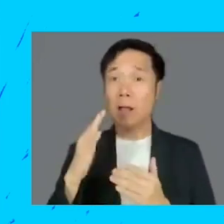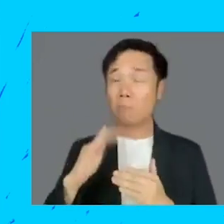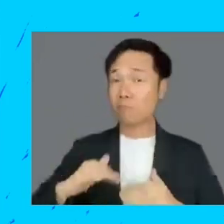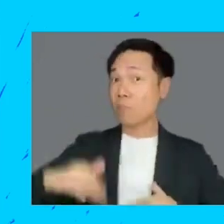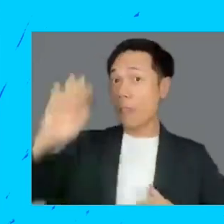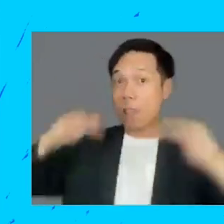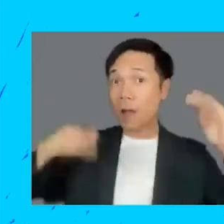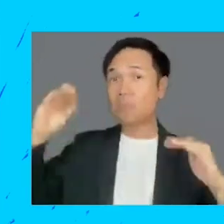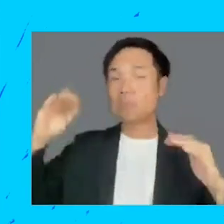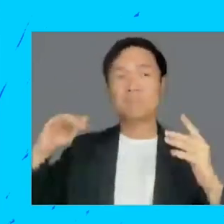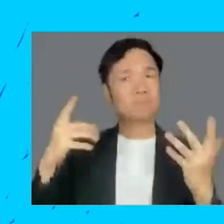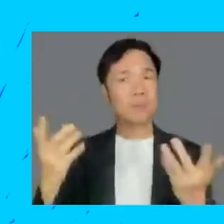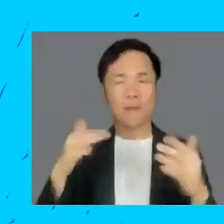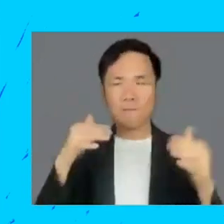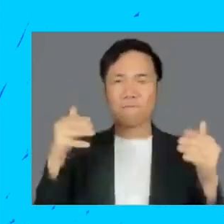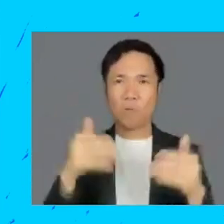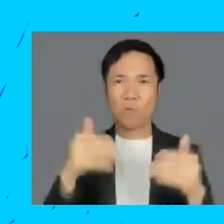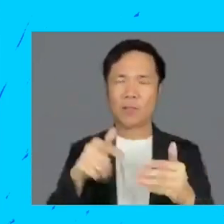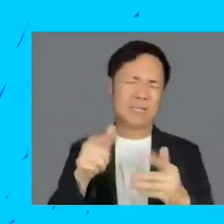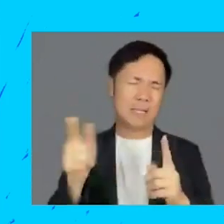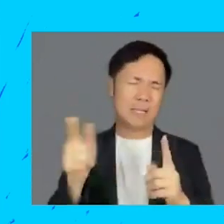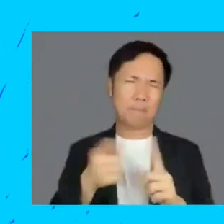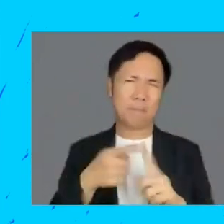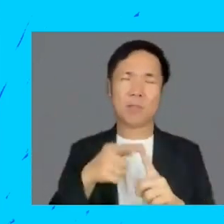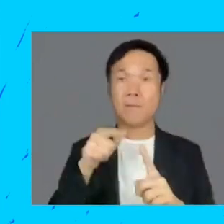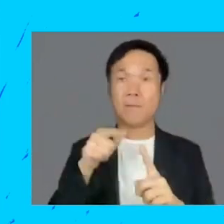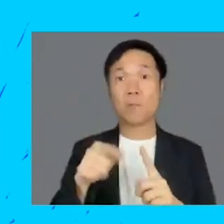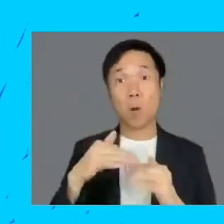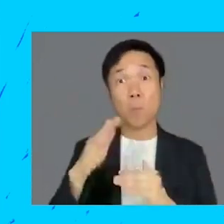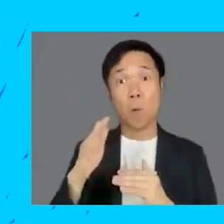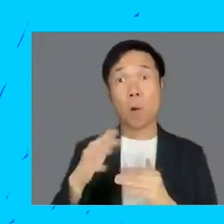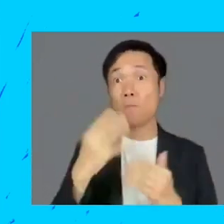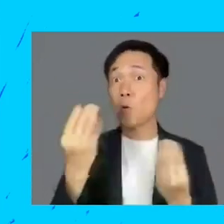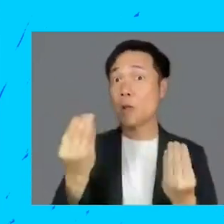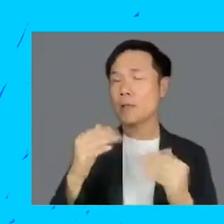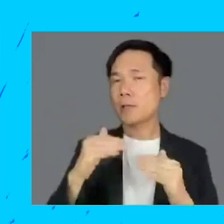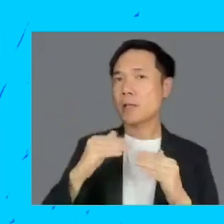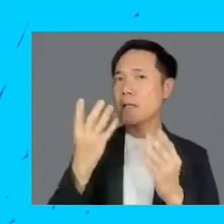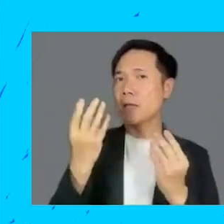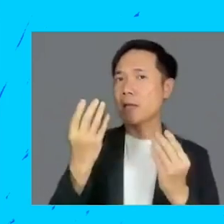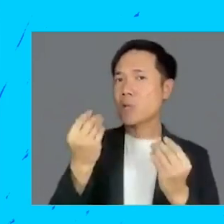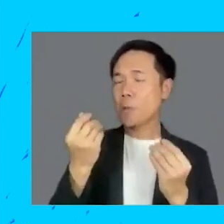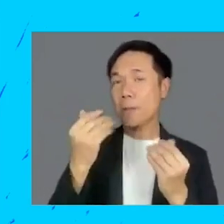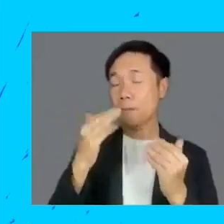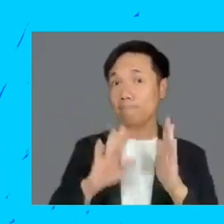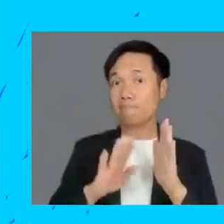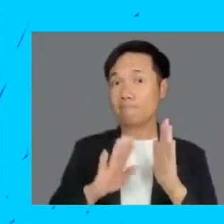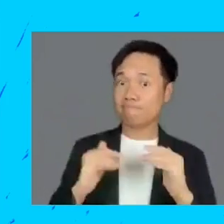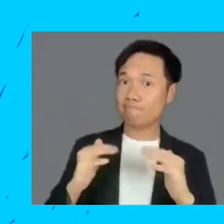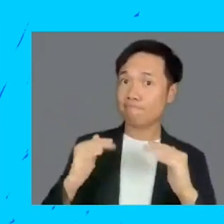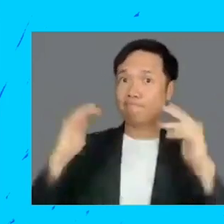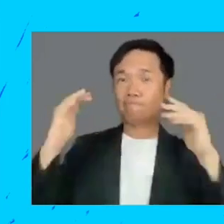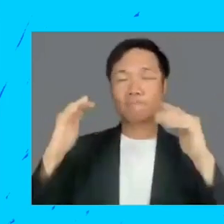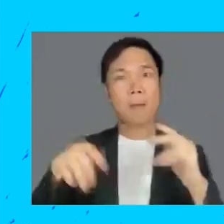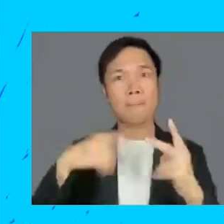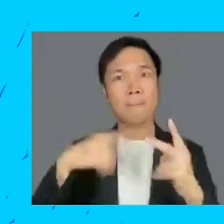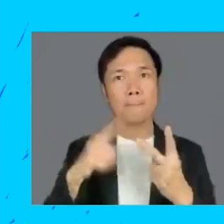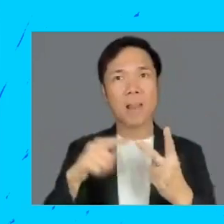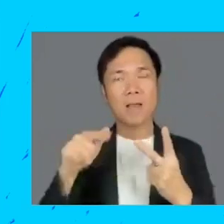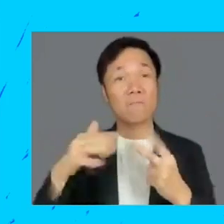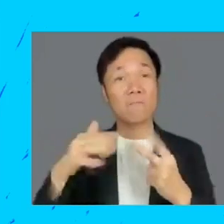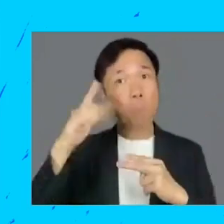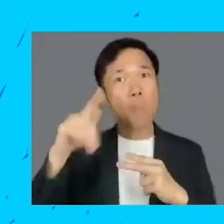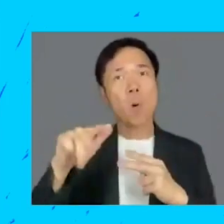adolescents will be key to this one-time opportunity for economic growth. Adolescents who transition to adulthood with better